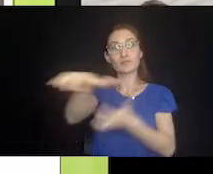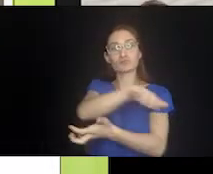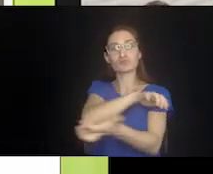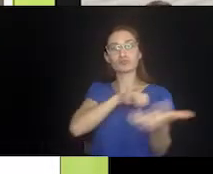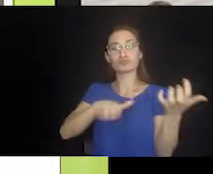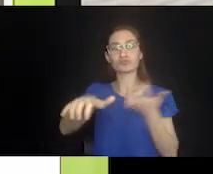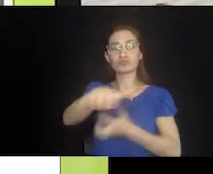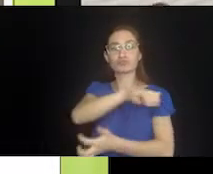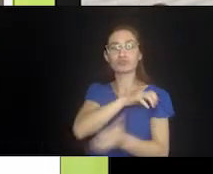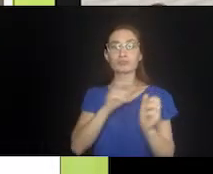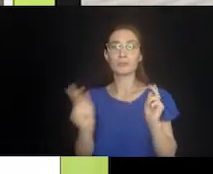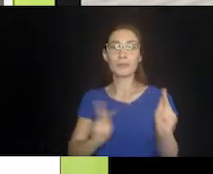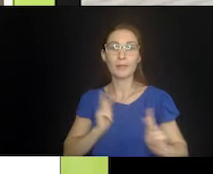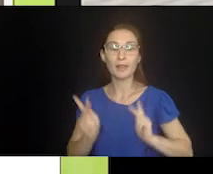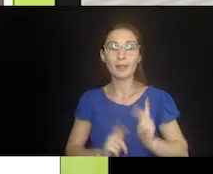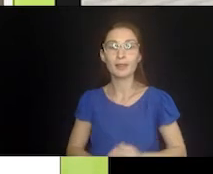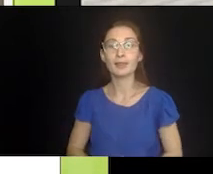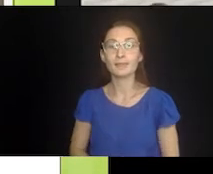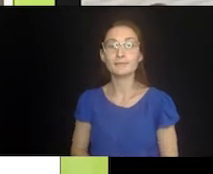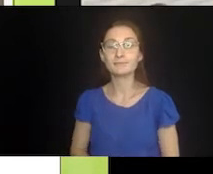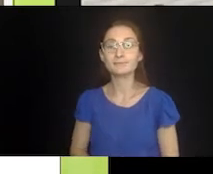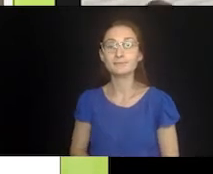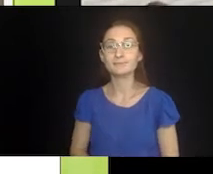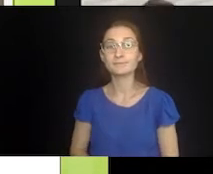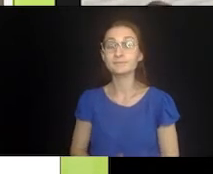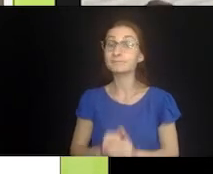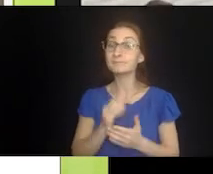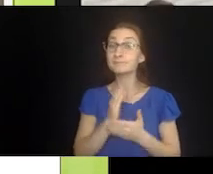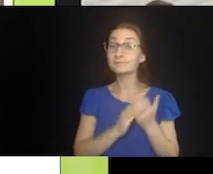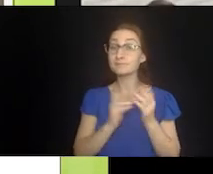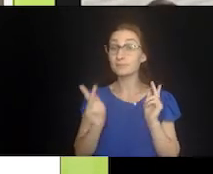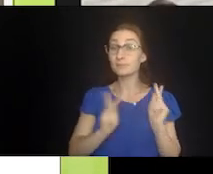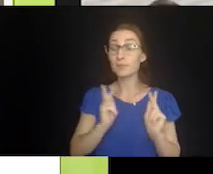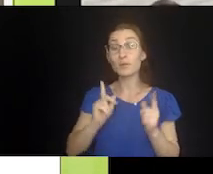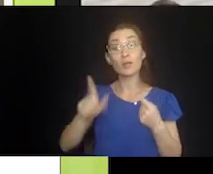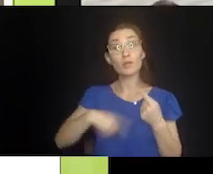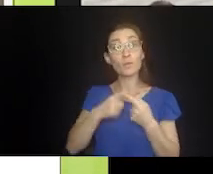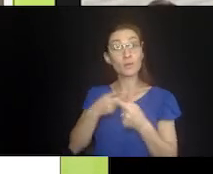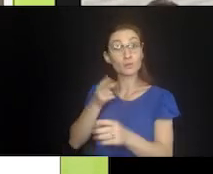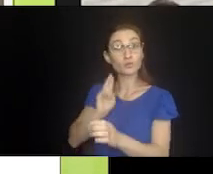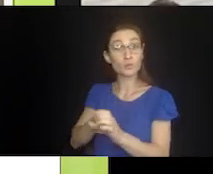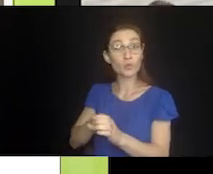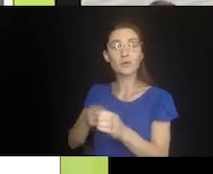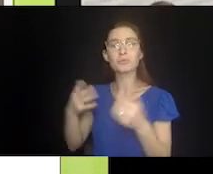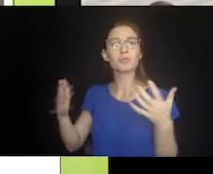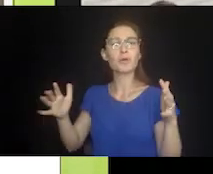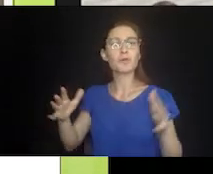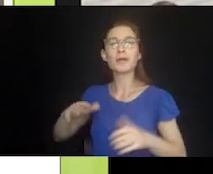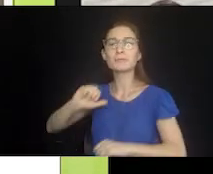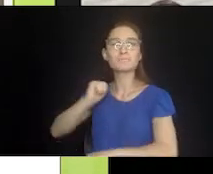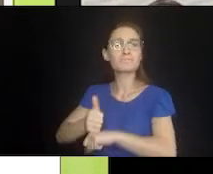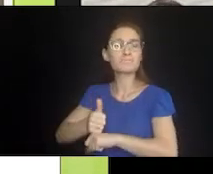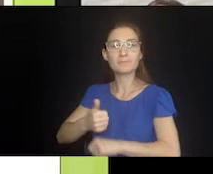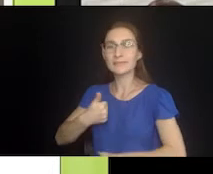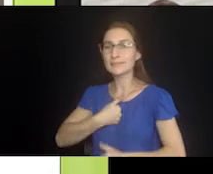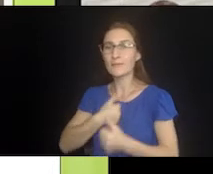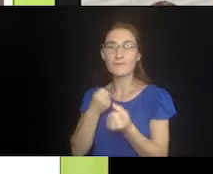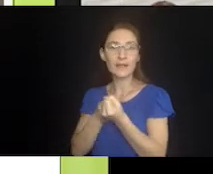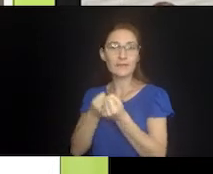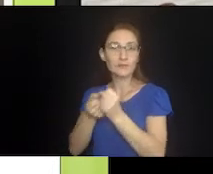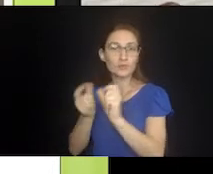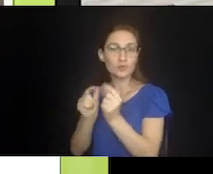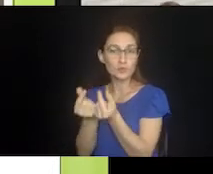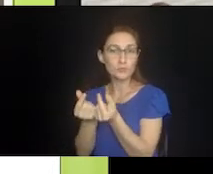have a very big mix of people. Some groups, when they started Florida Stand, were already well-established